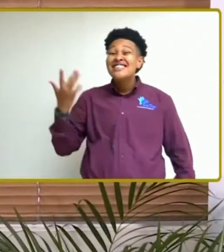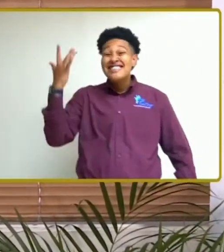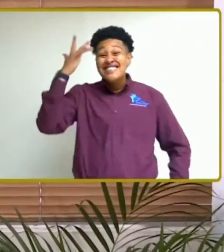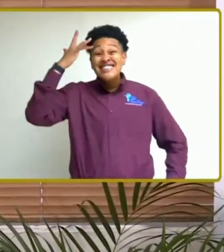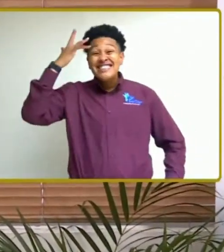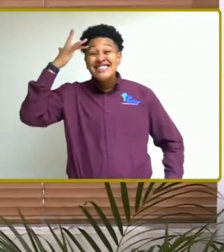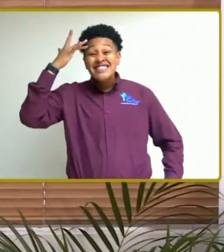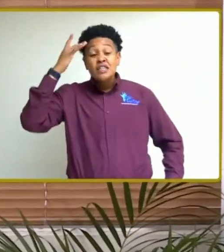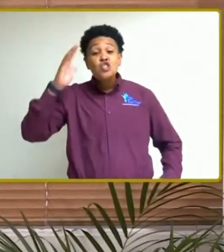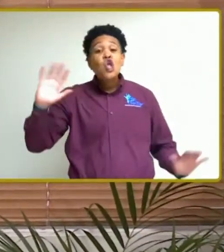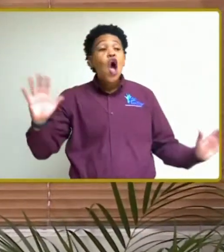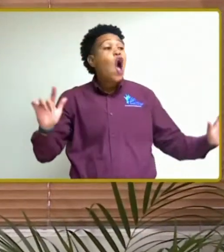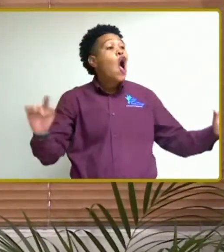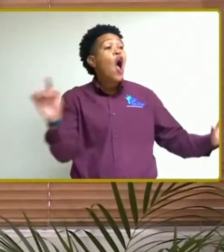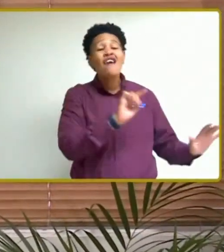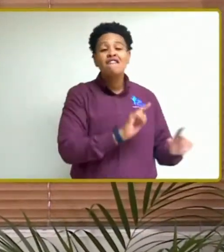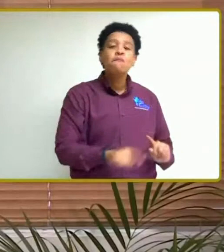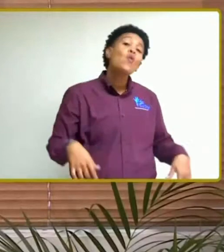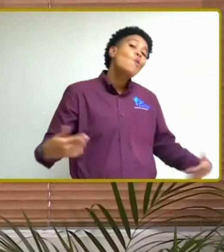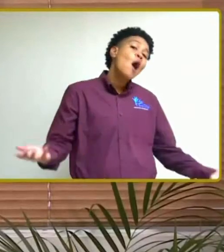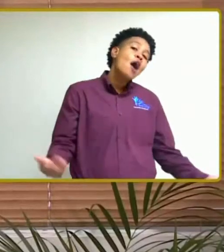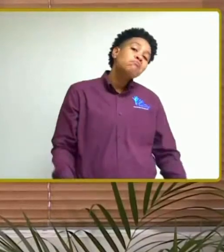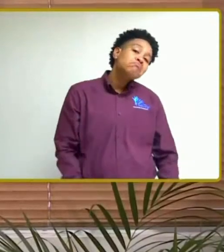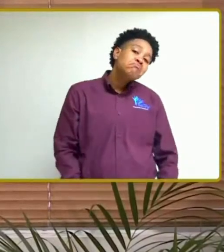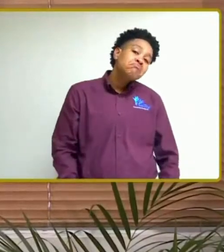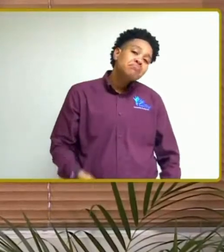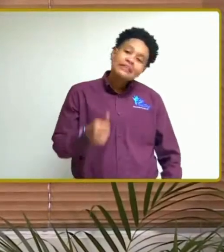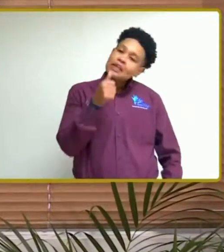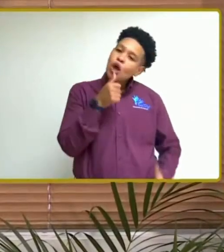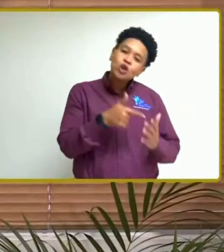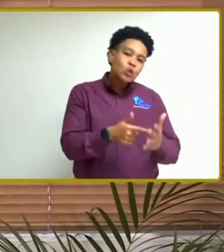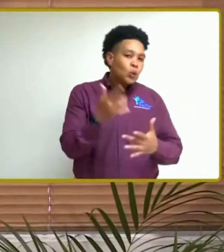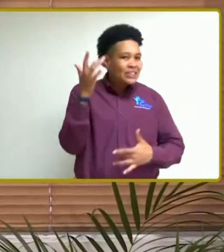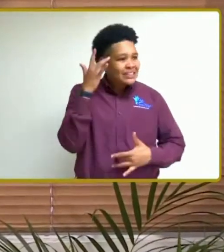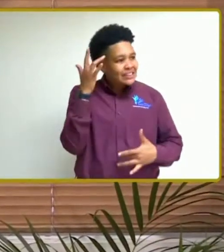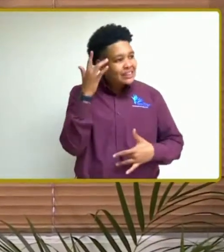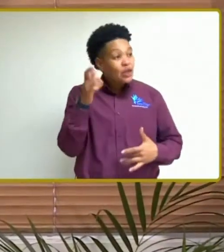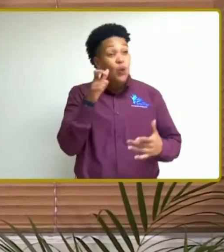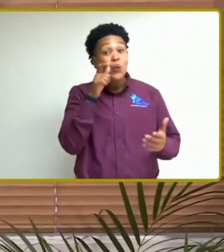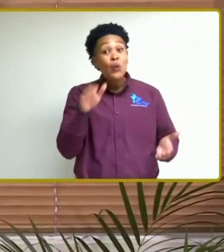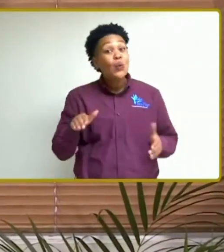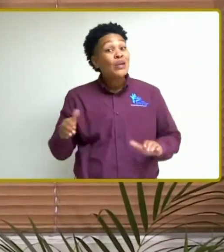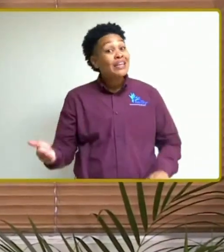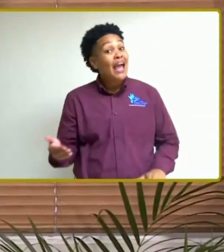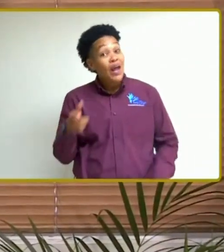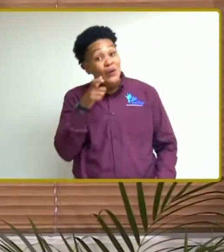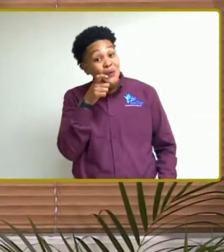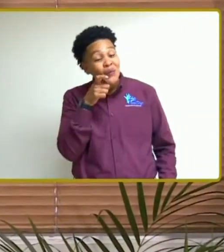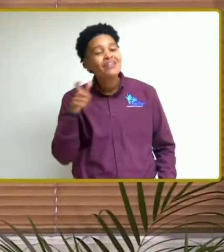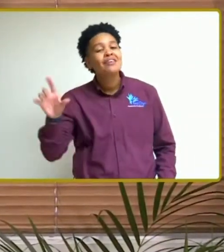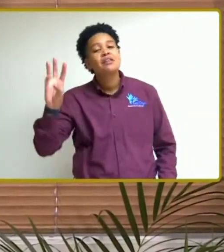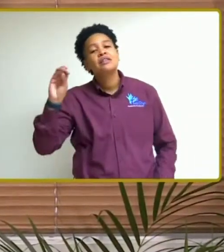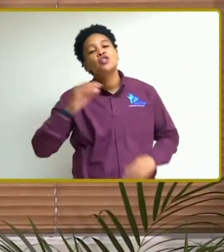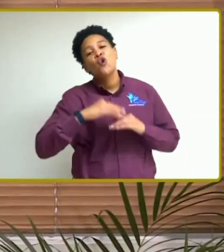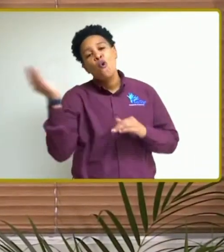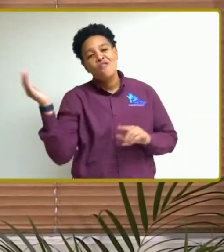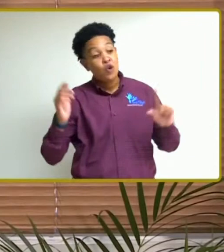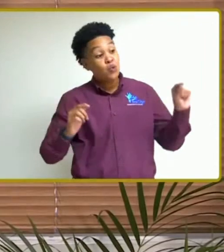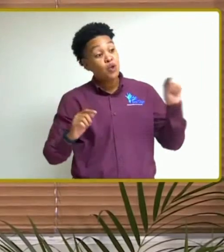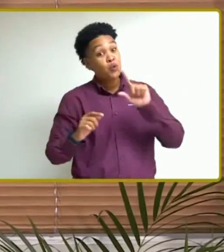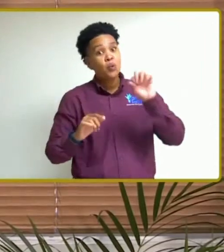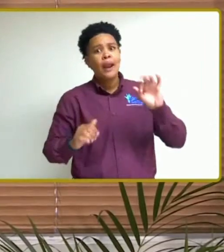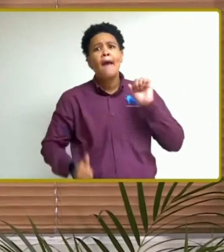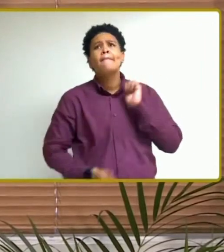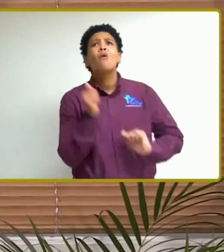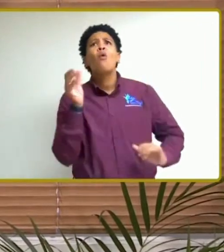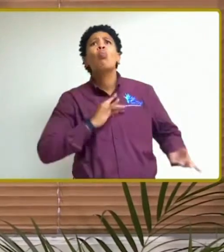infected, and the ones who are dying most are those that are over 60. And, I